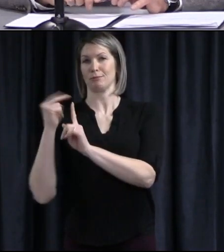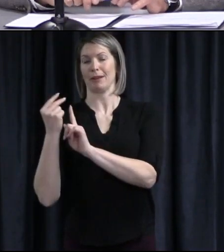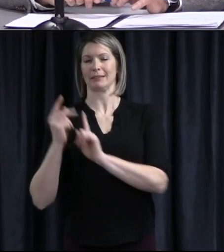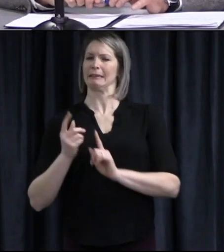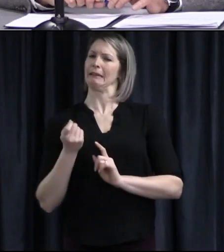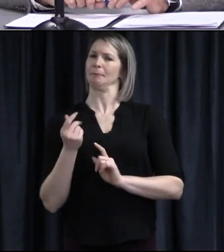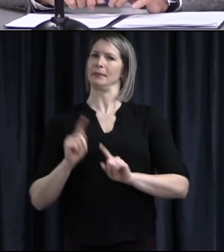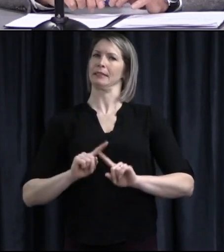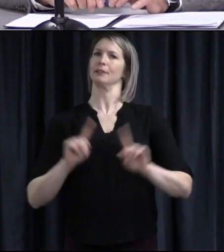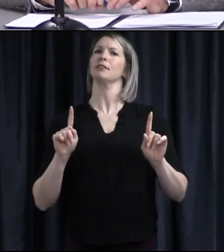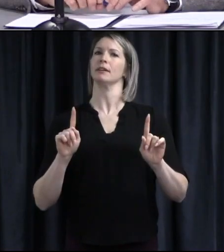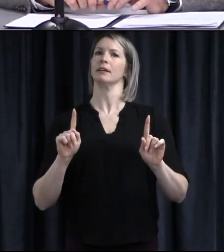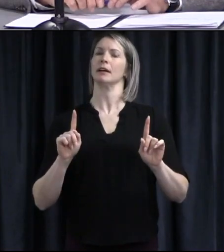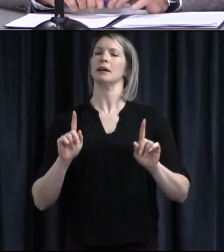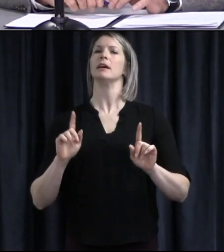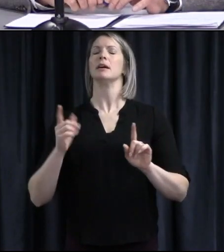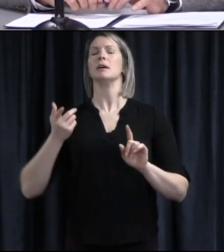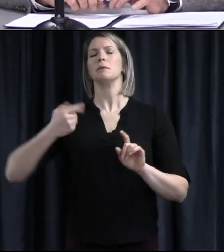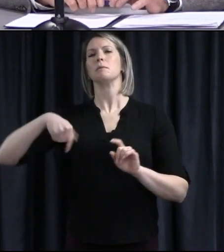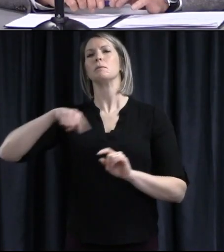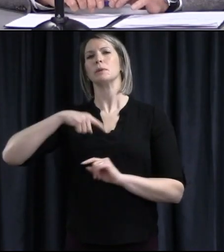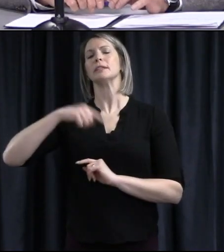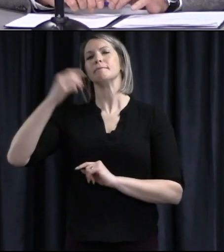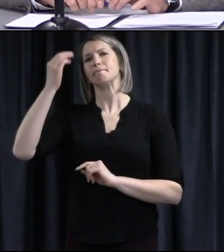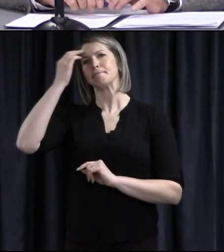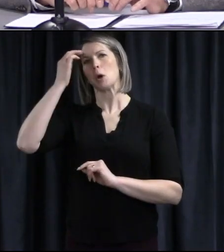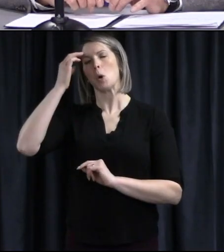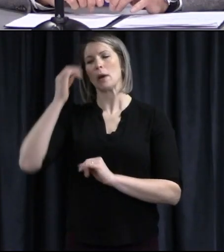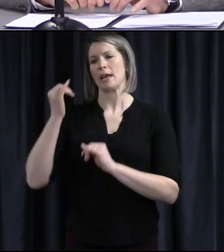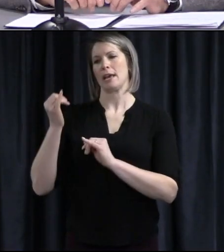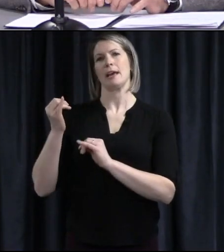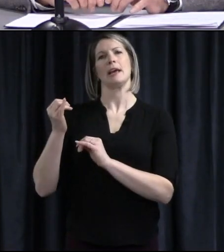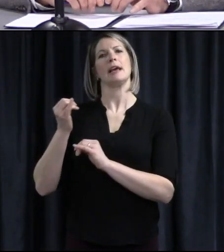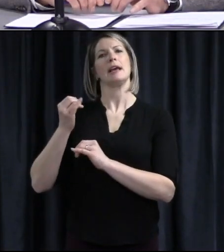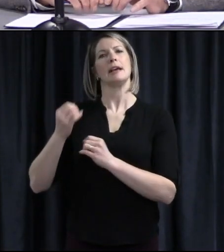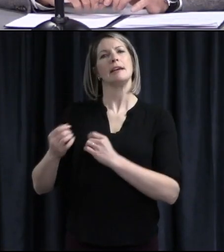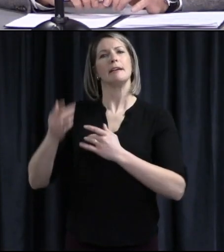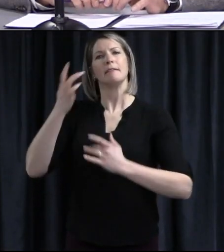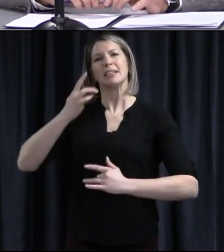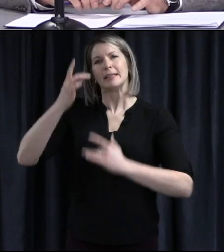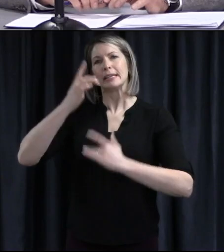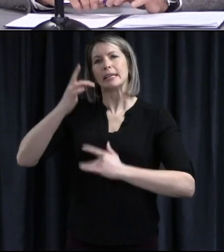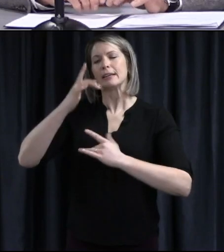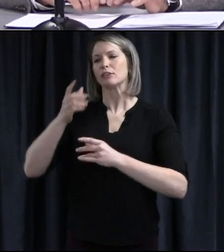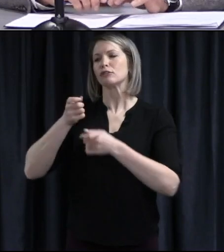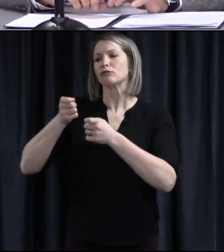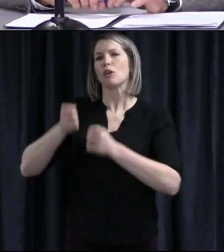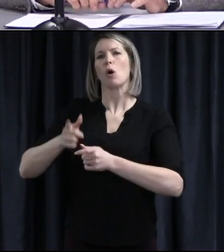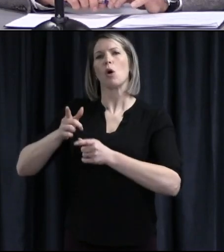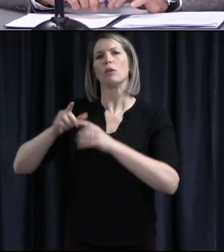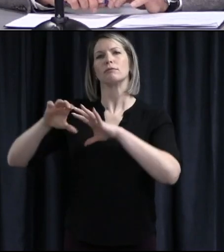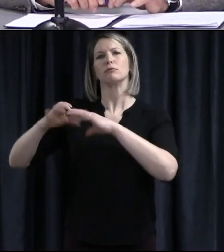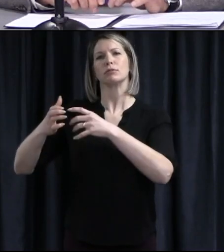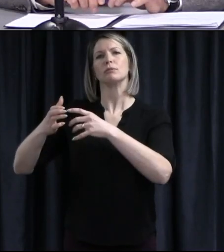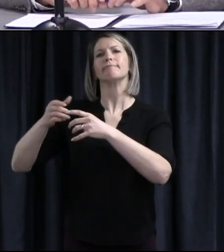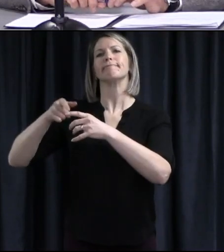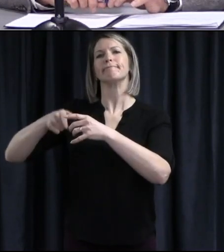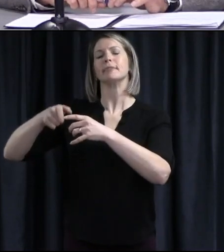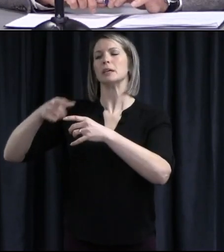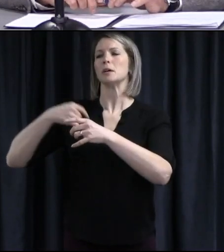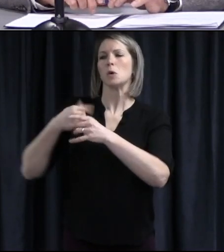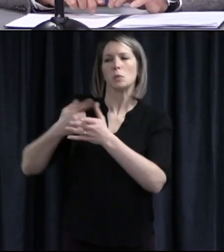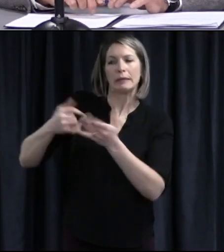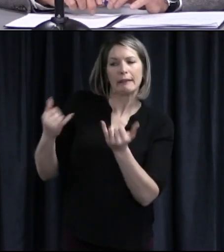at IPAC and through the infection control people differs from that, and we're involved in discussions